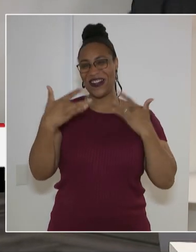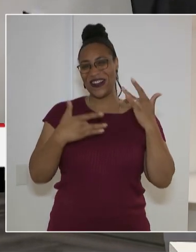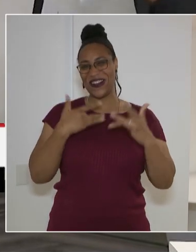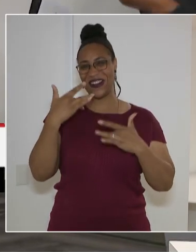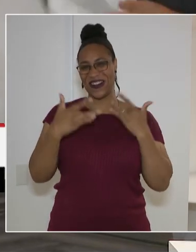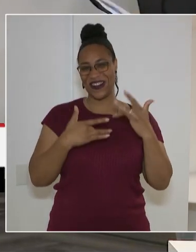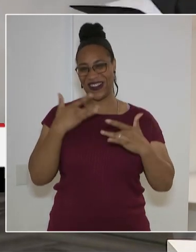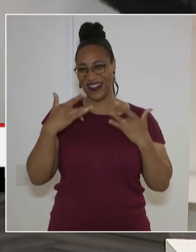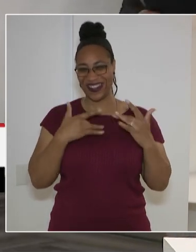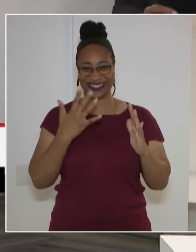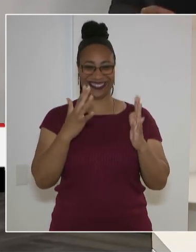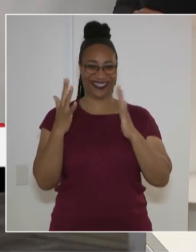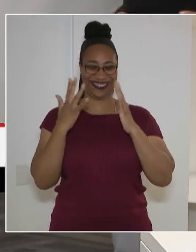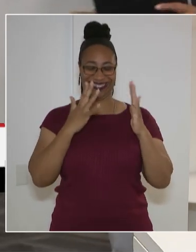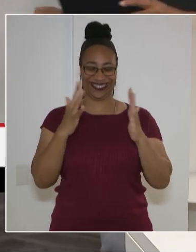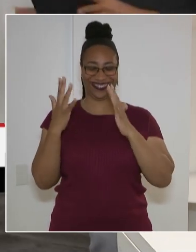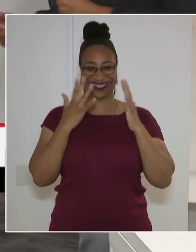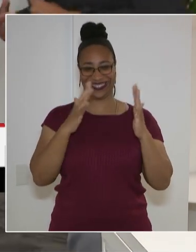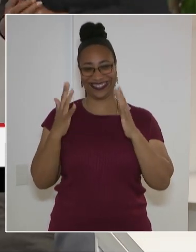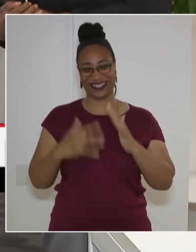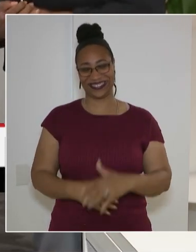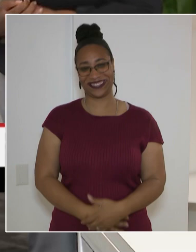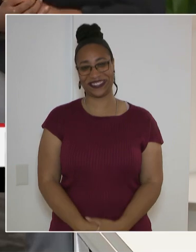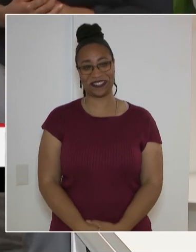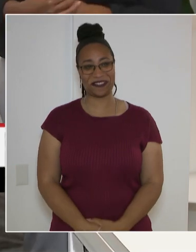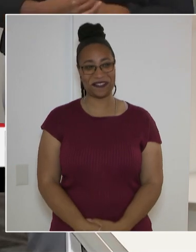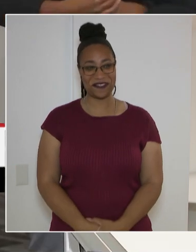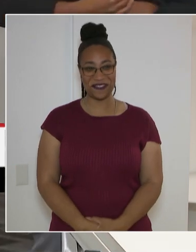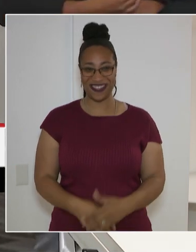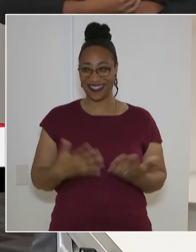So we're excited to come back.